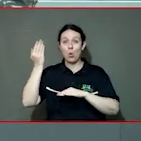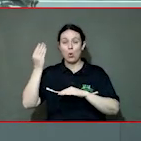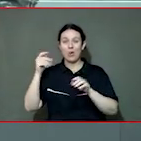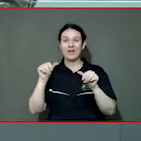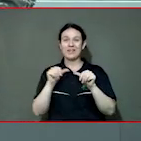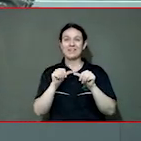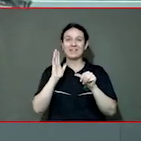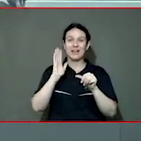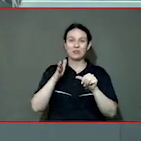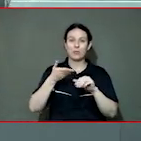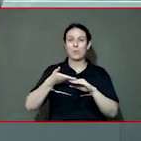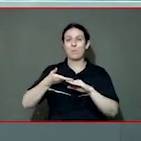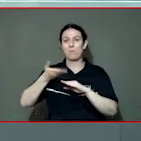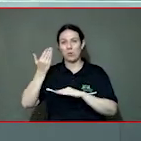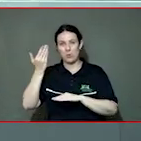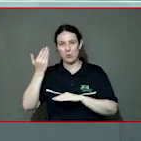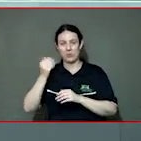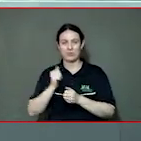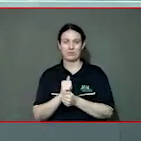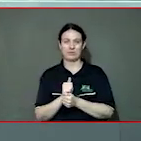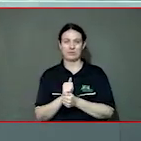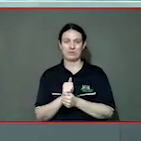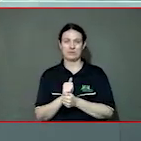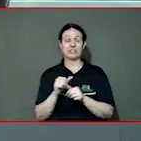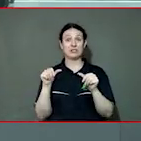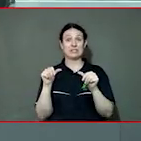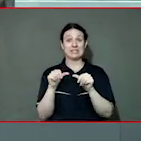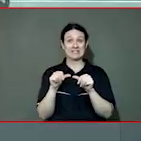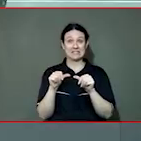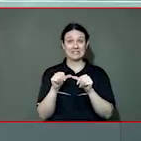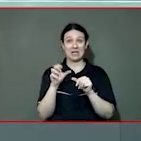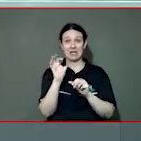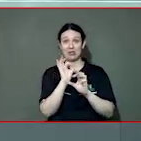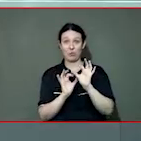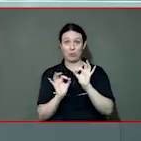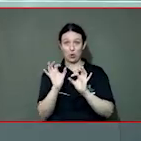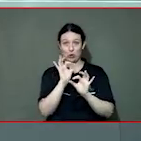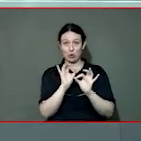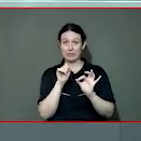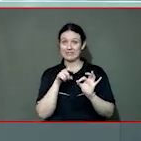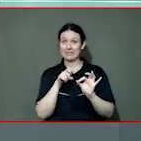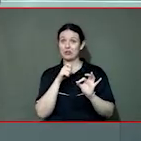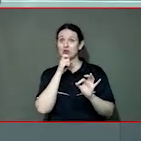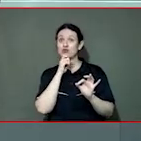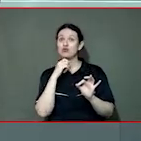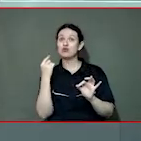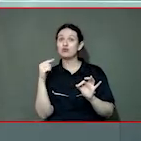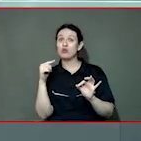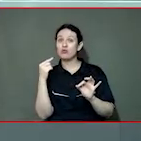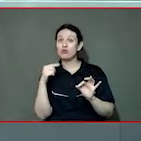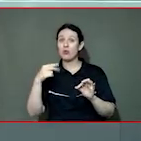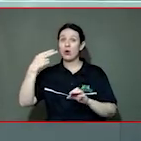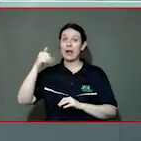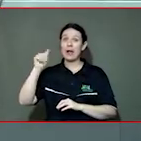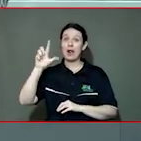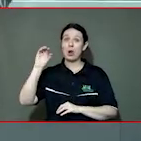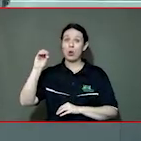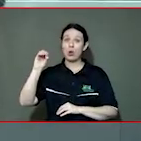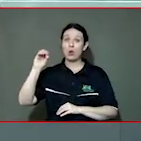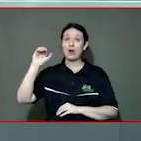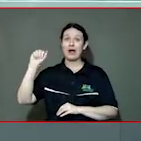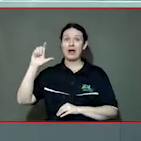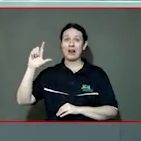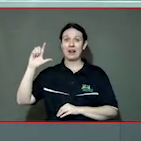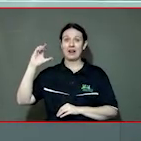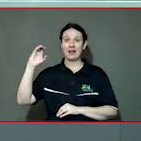increase. So that molecular size of the molecule size, you use that when you do your haloalkanes.